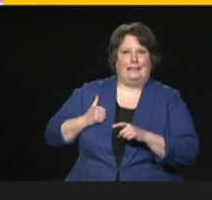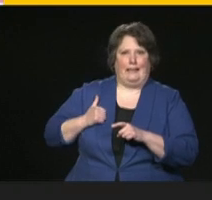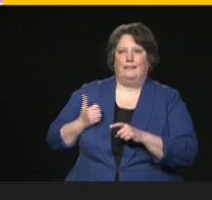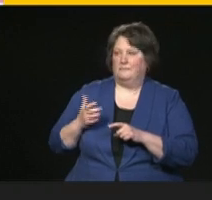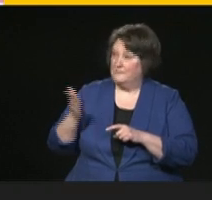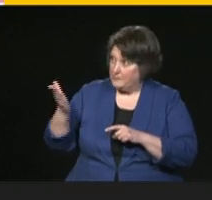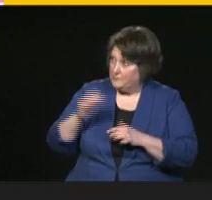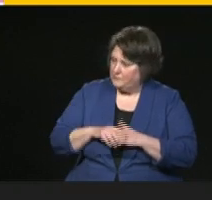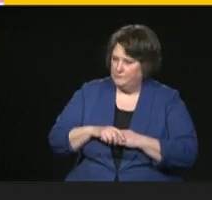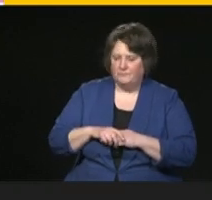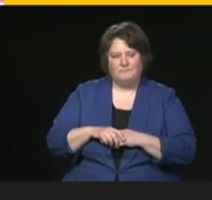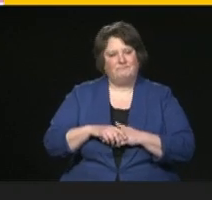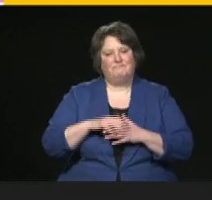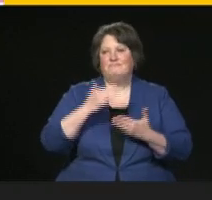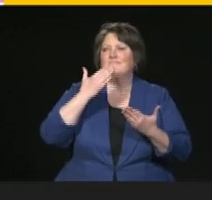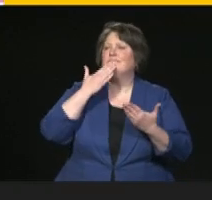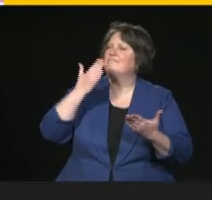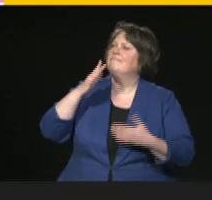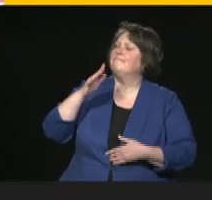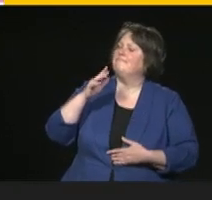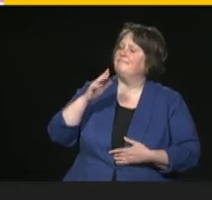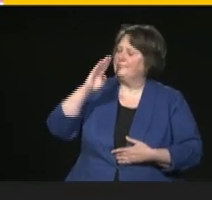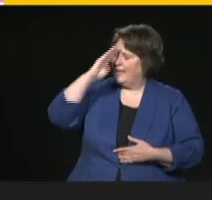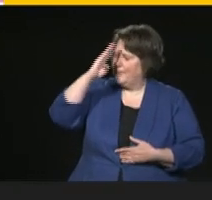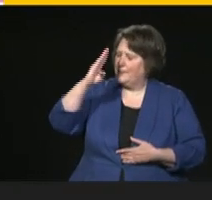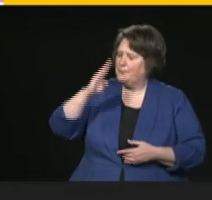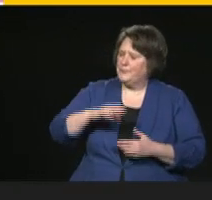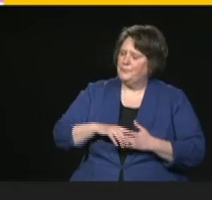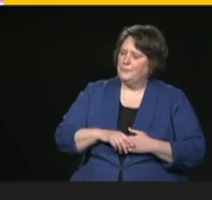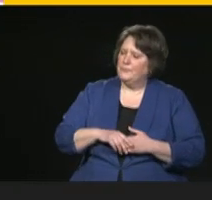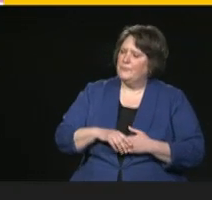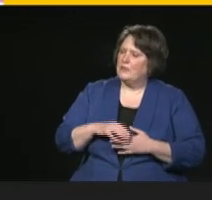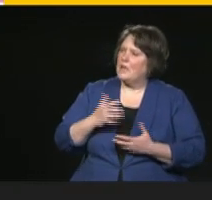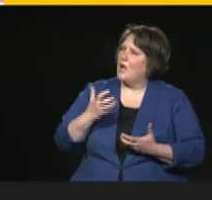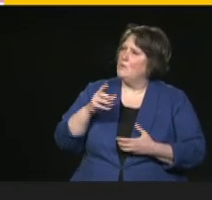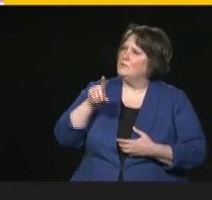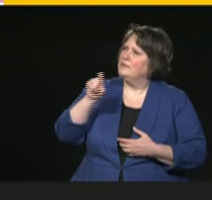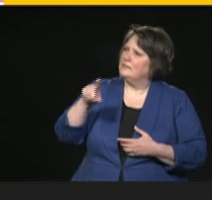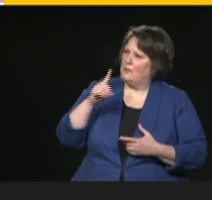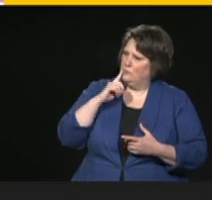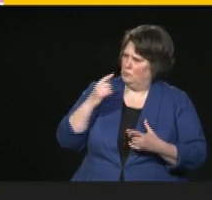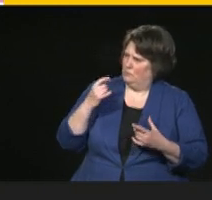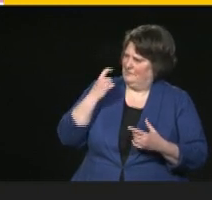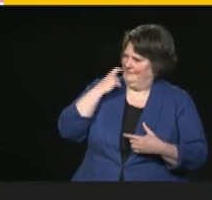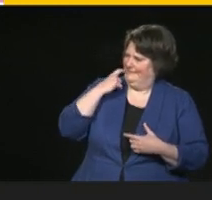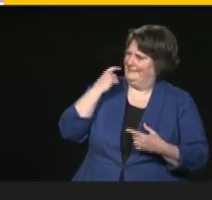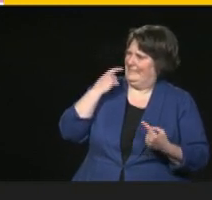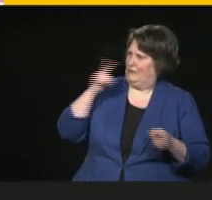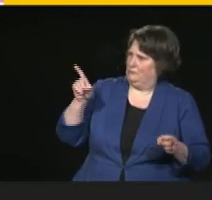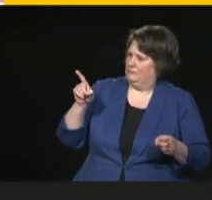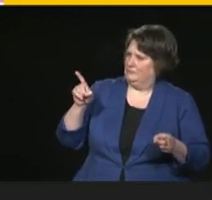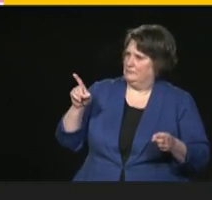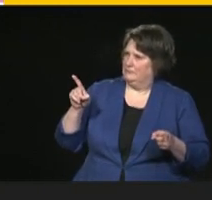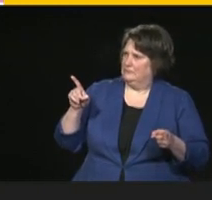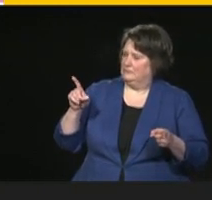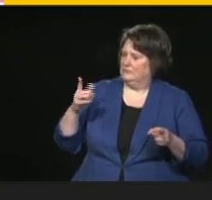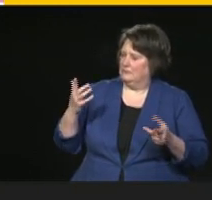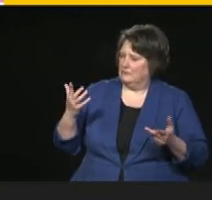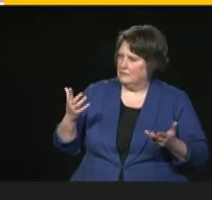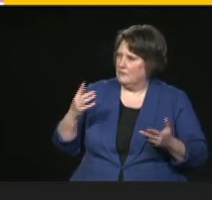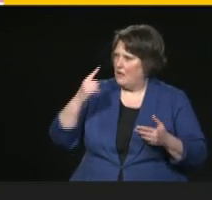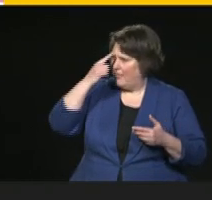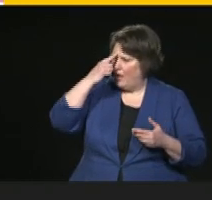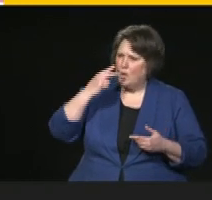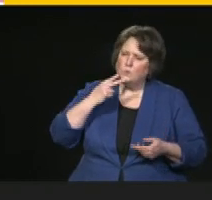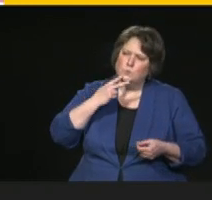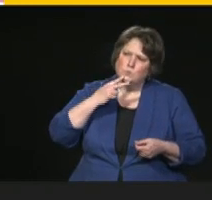Hello. I have a question about today's announcement. I thought that 2 days ago, the benefit that